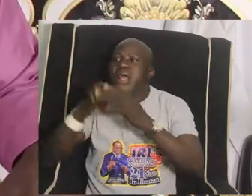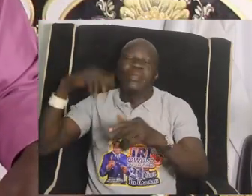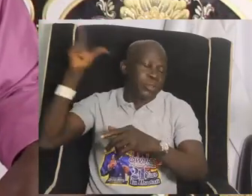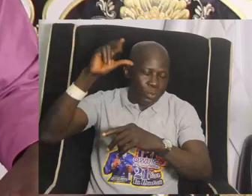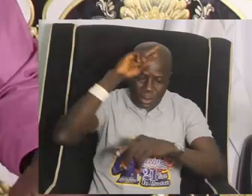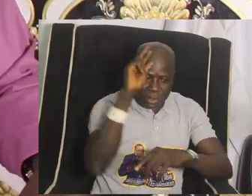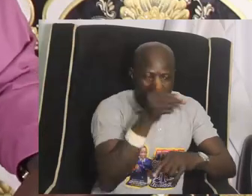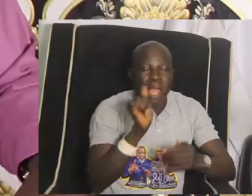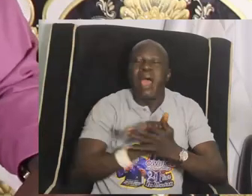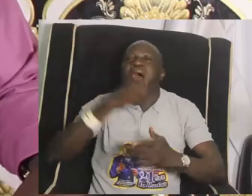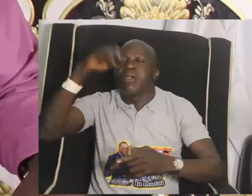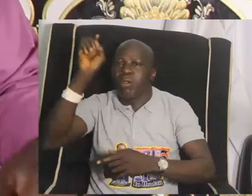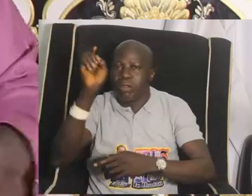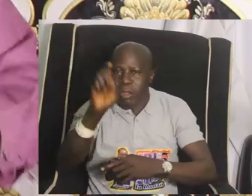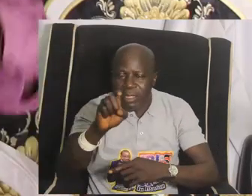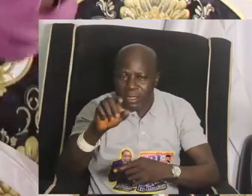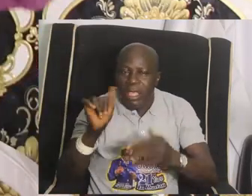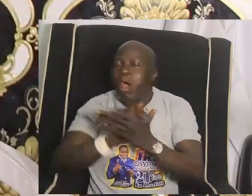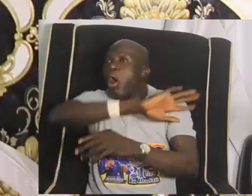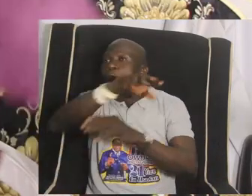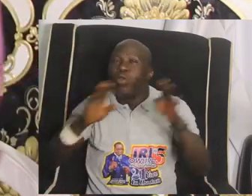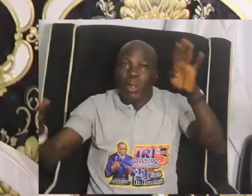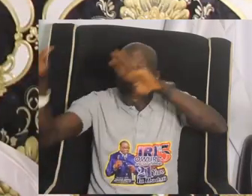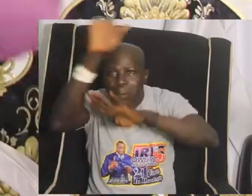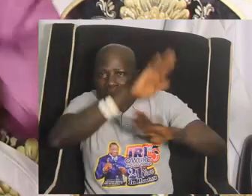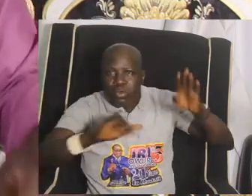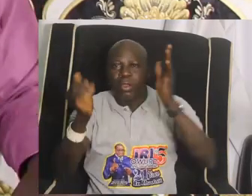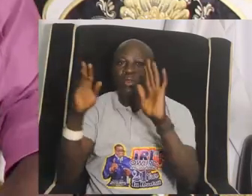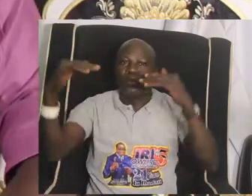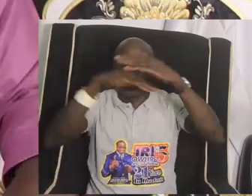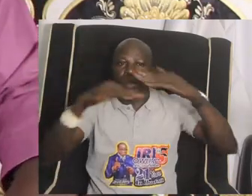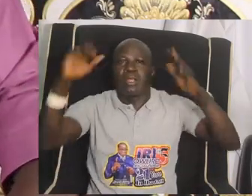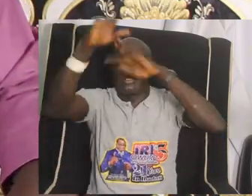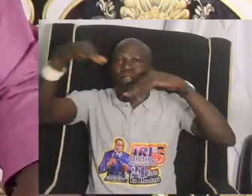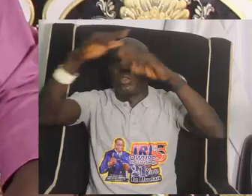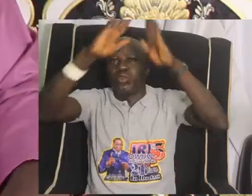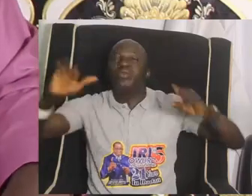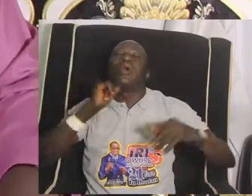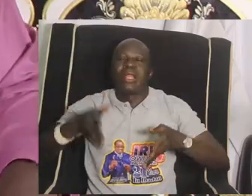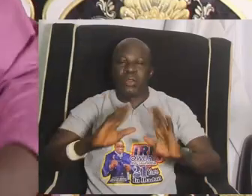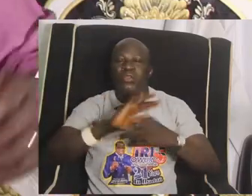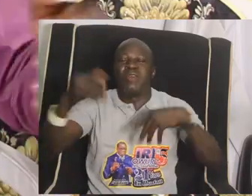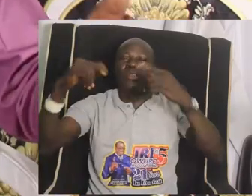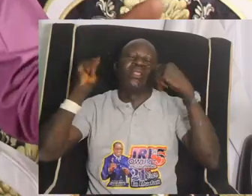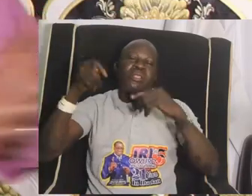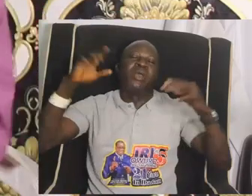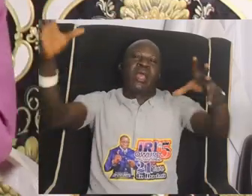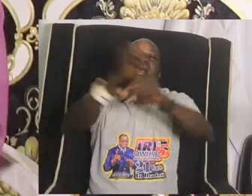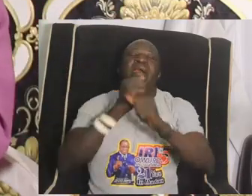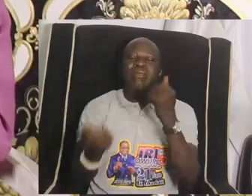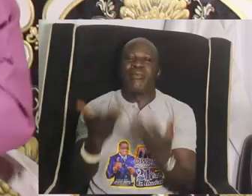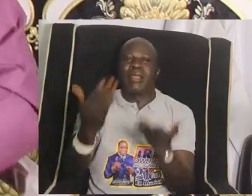mi sir. Listen to me sir. Mo ni ase. I authorize. Gbogbo abe o ni. Every part of the room. So je ori testimony. Do you to have testimony? Oya bi na.